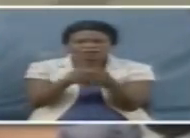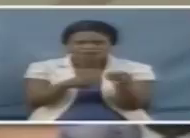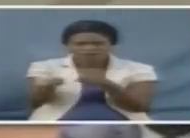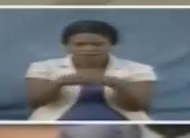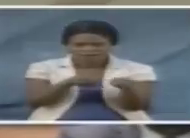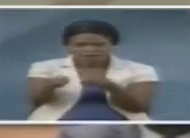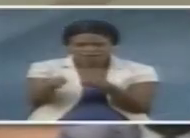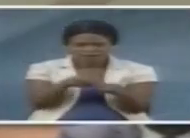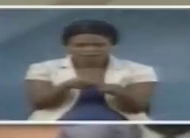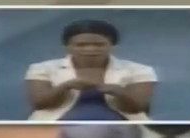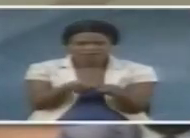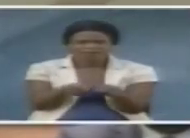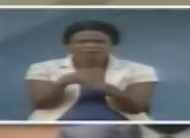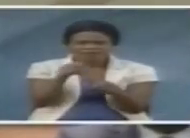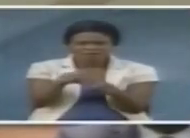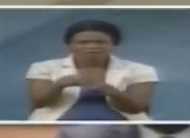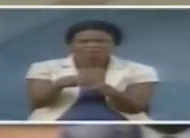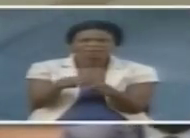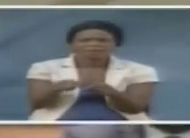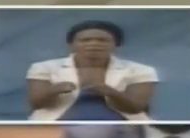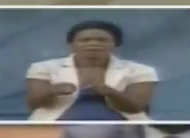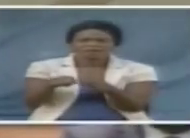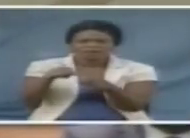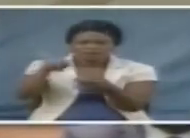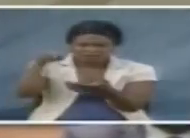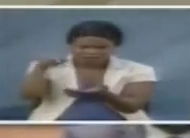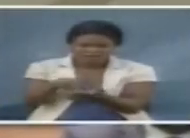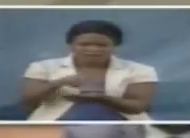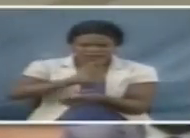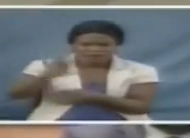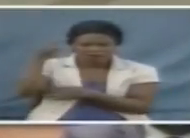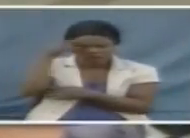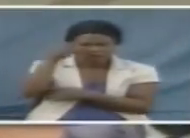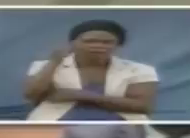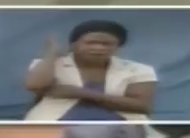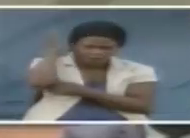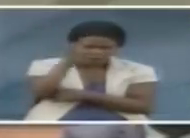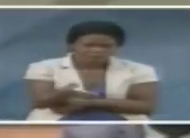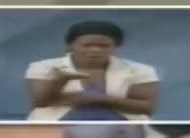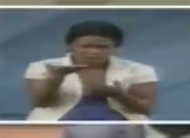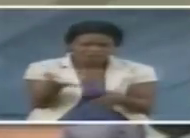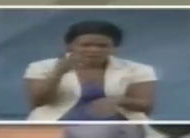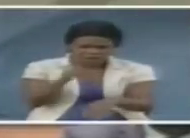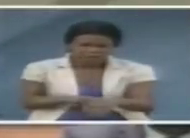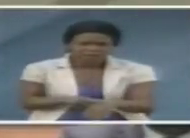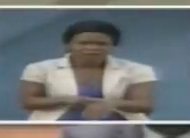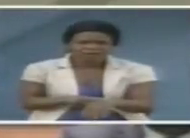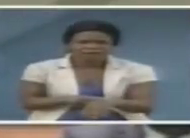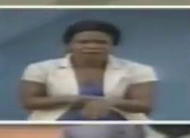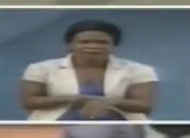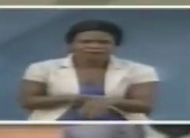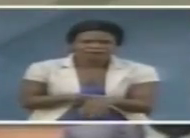of the transparency and good governance that is a cornerstone of this government, I